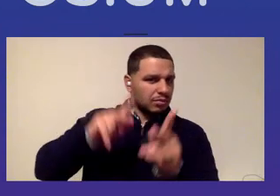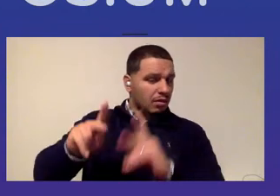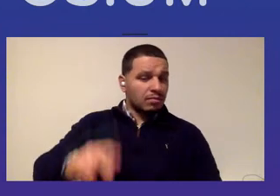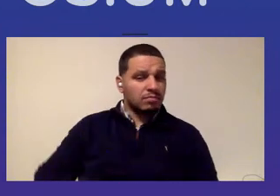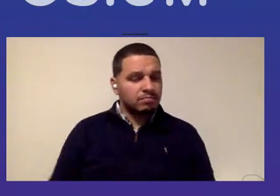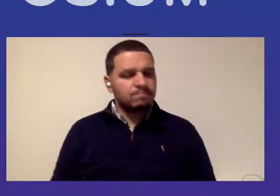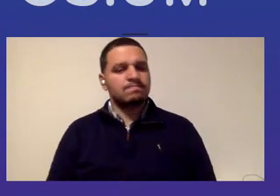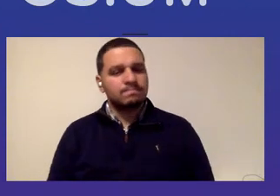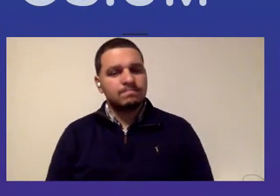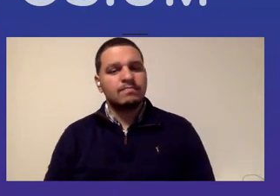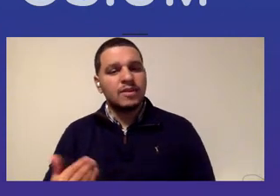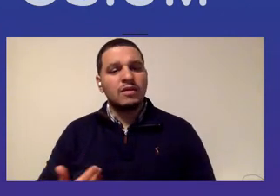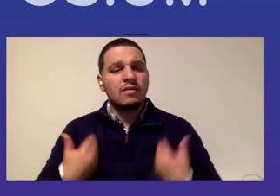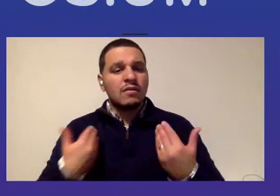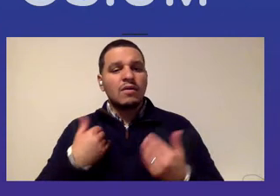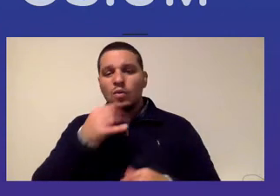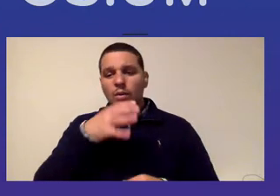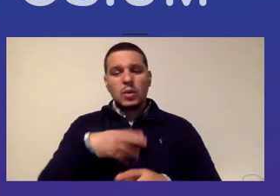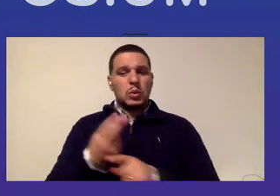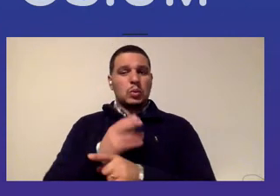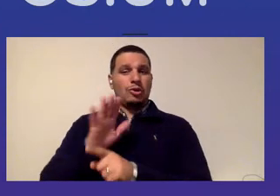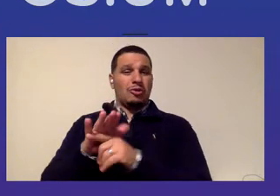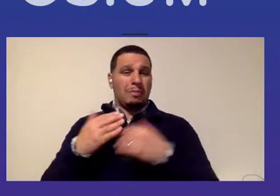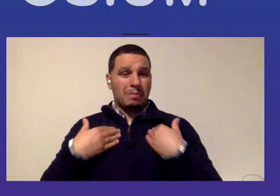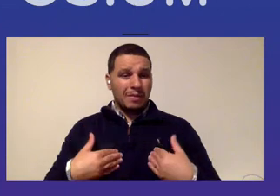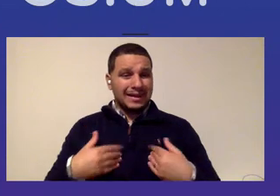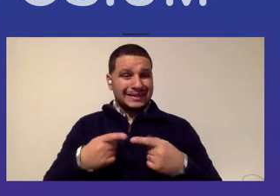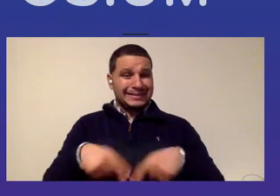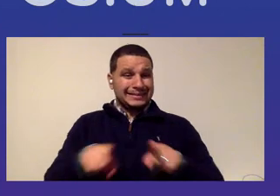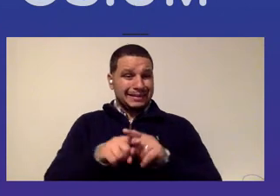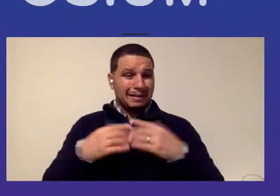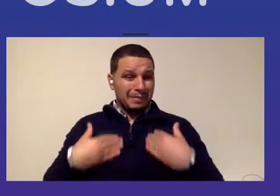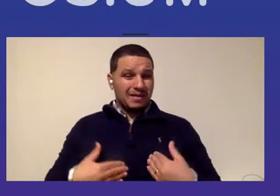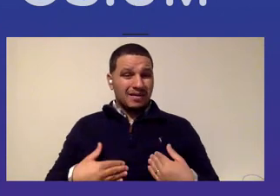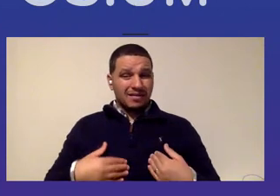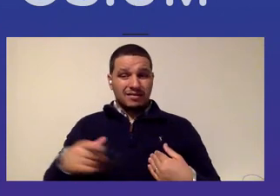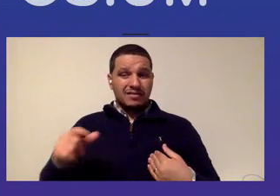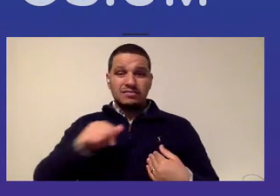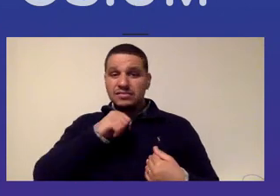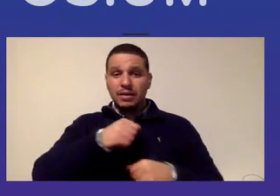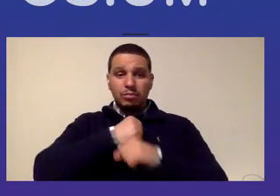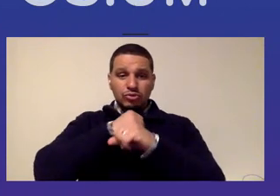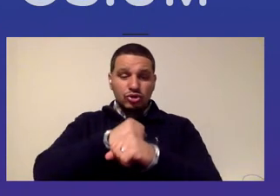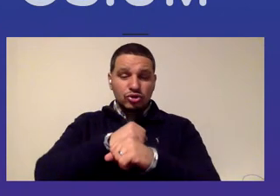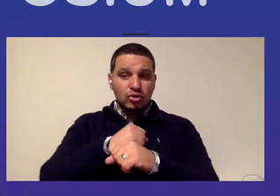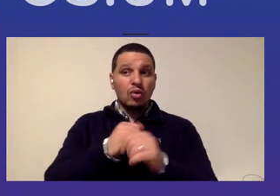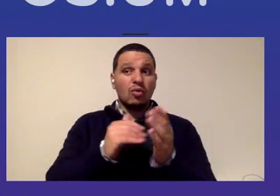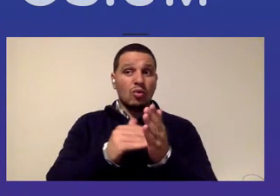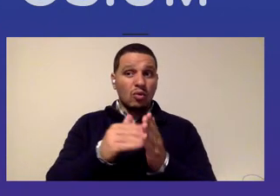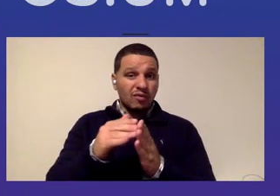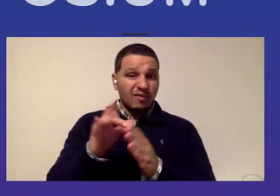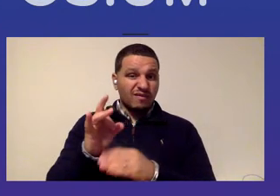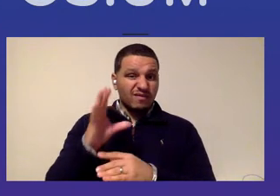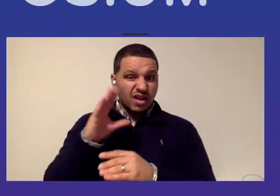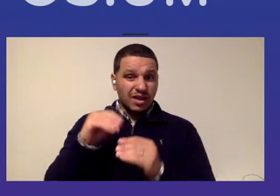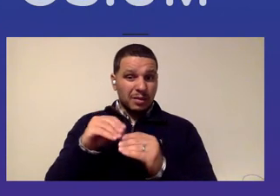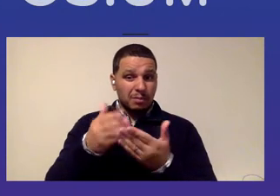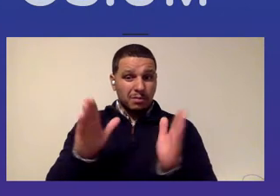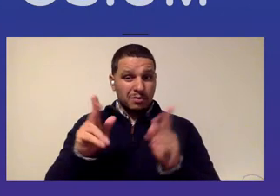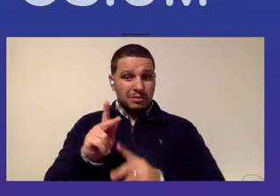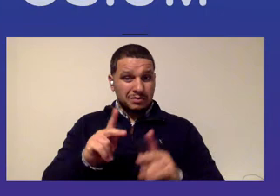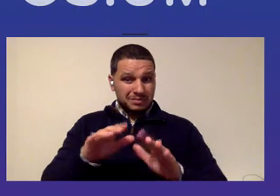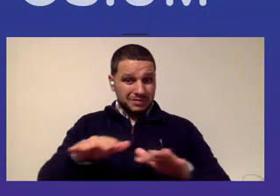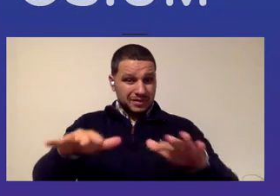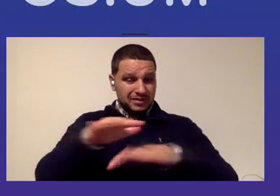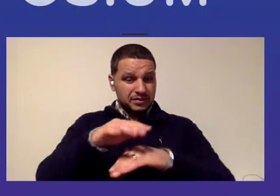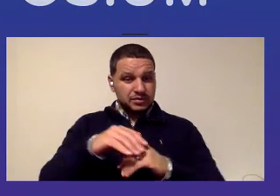These young women used their bodies, the same bodies that were unprotected and often violated in public space, as the